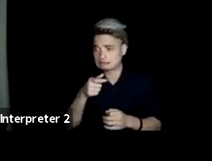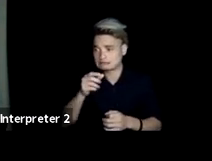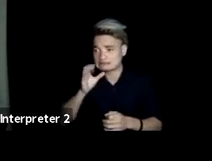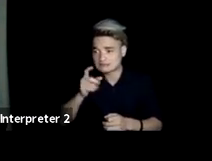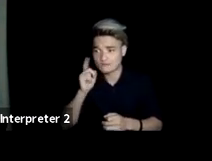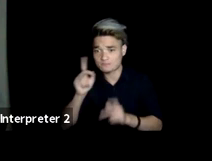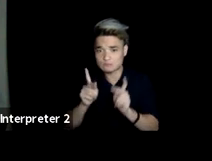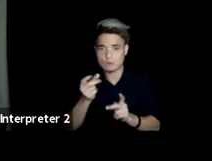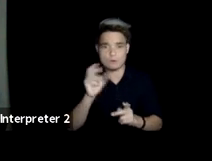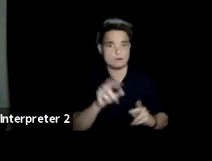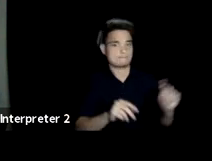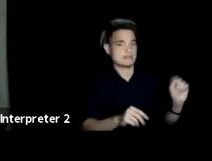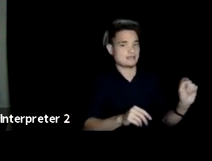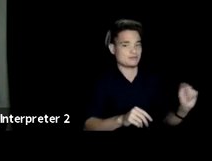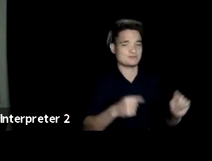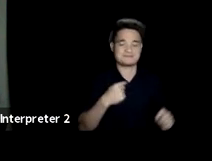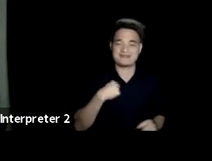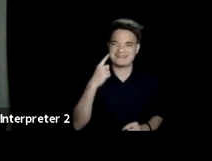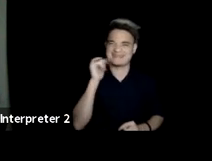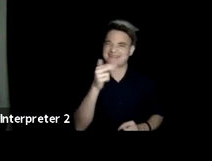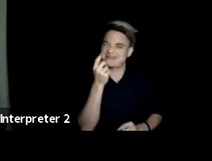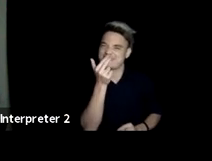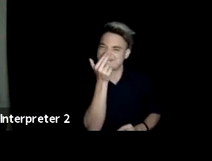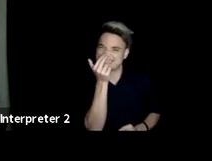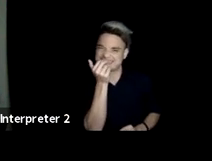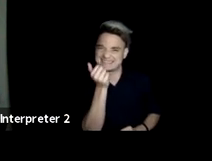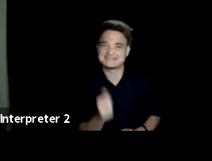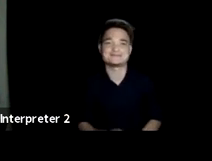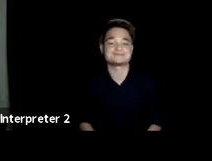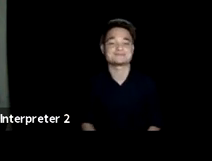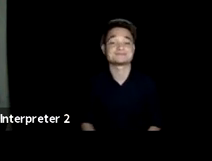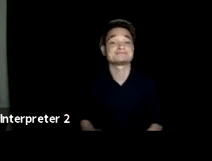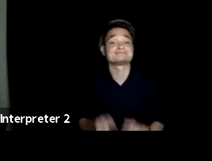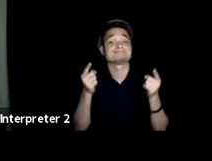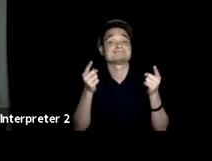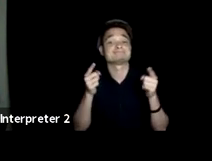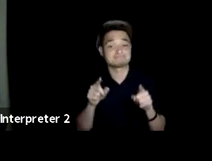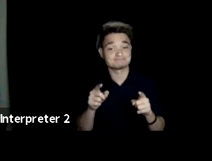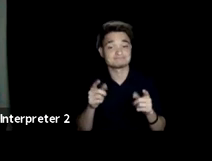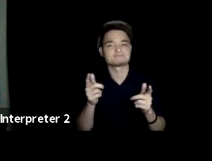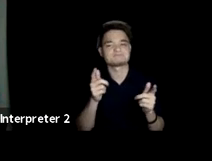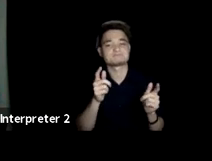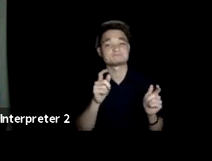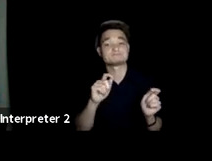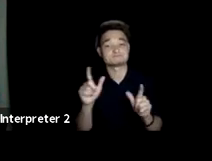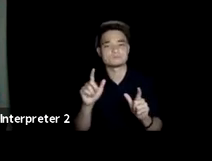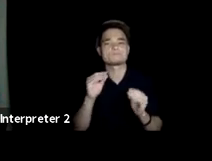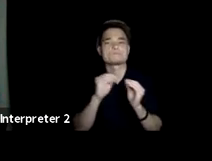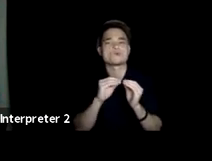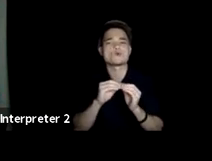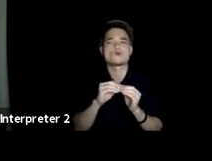think is really funny. On this next slide, pretty much it talks about important dates.